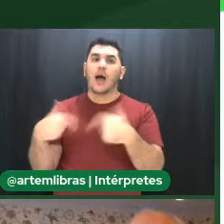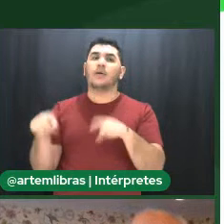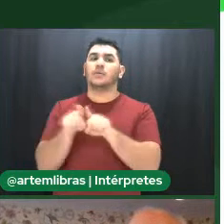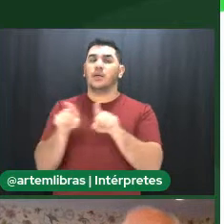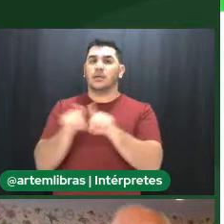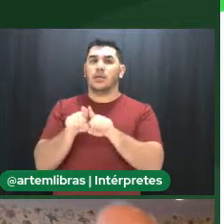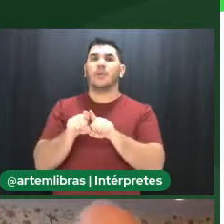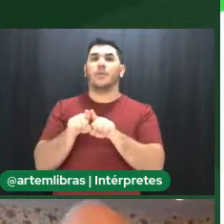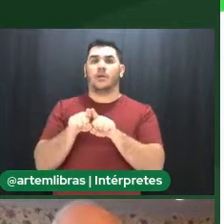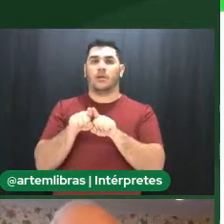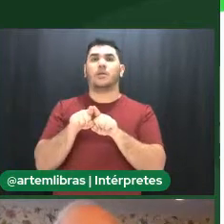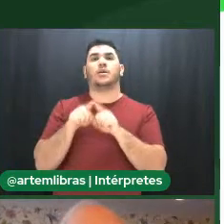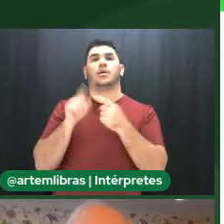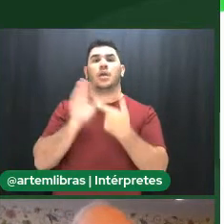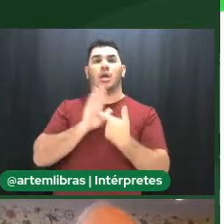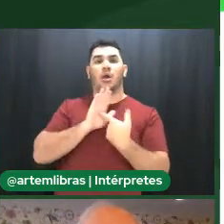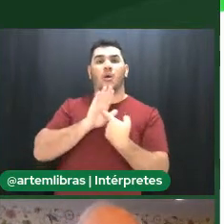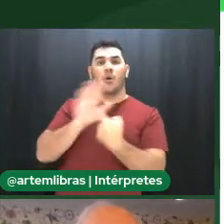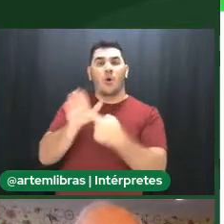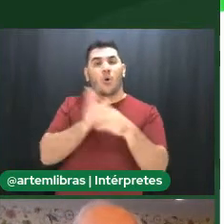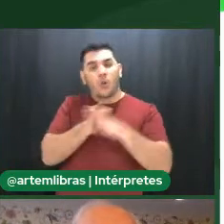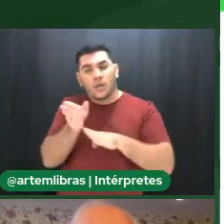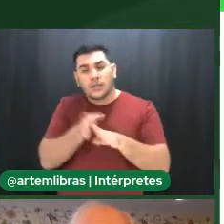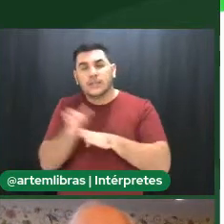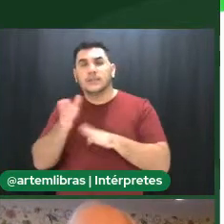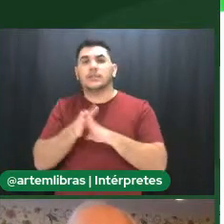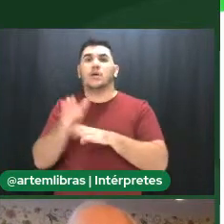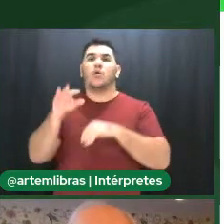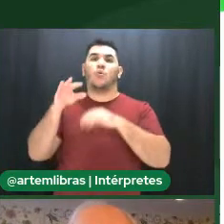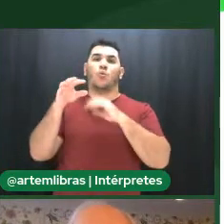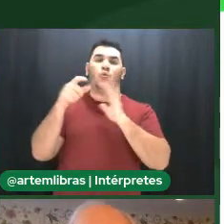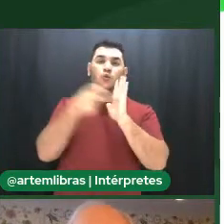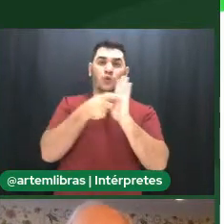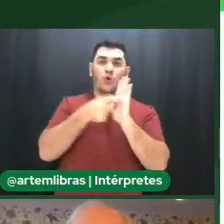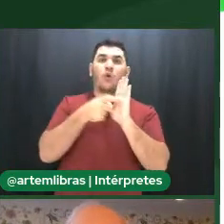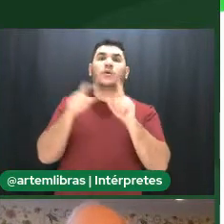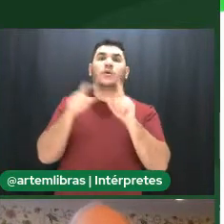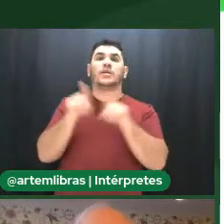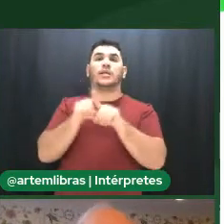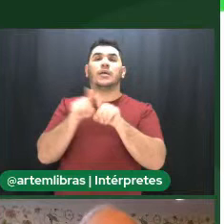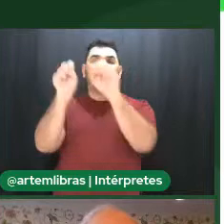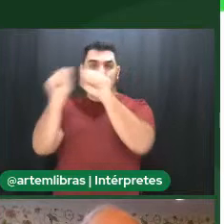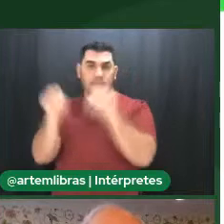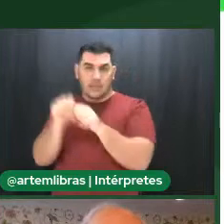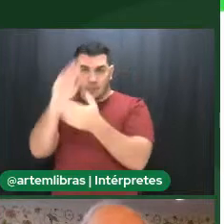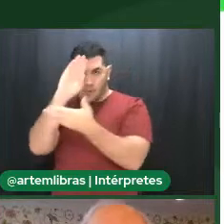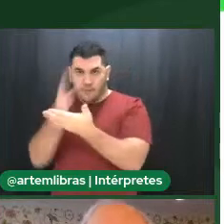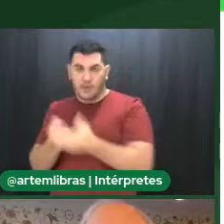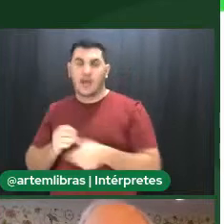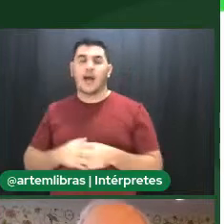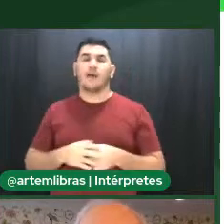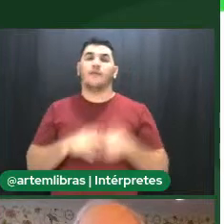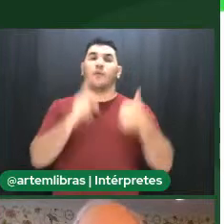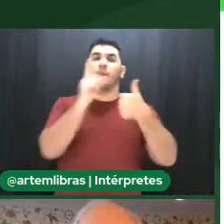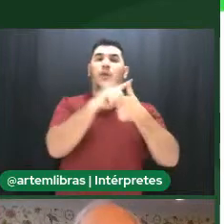of them to make reliable systems. The first, the one I'd like to focus on, is audit trails. In civil aviation,